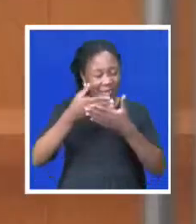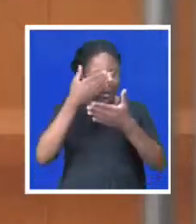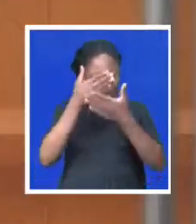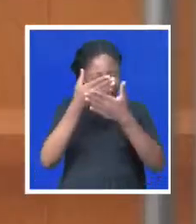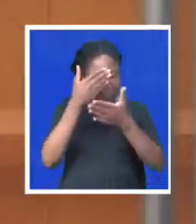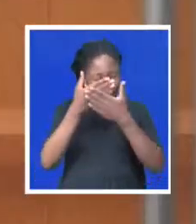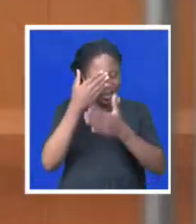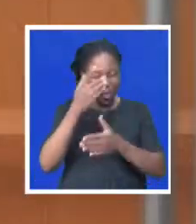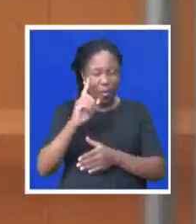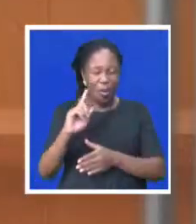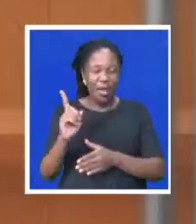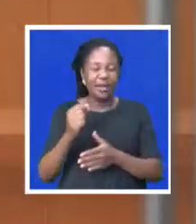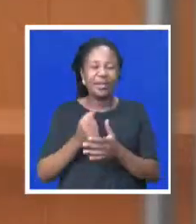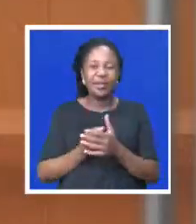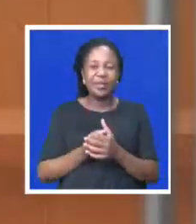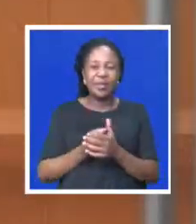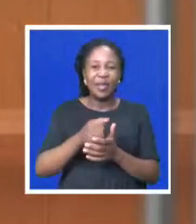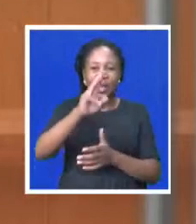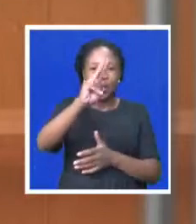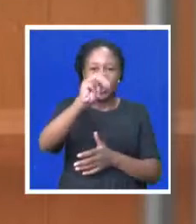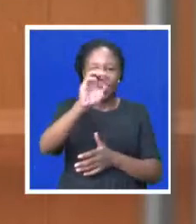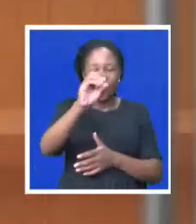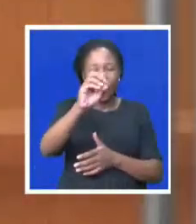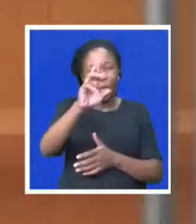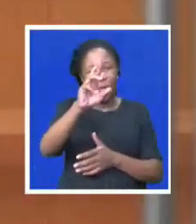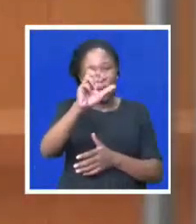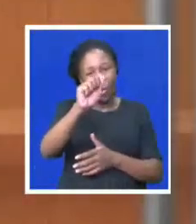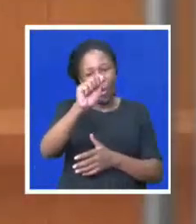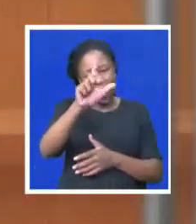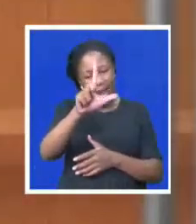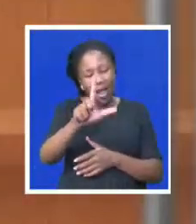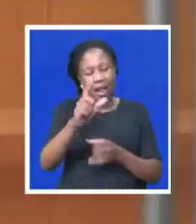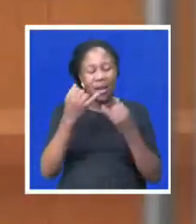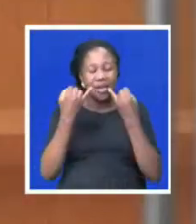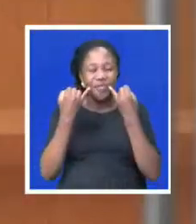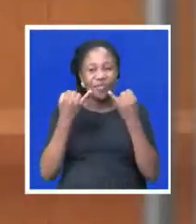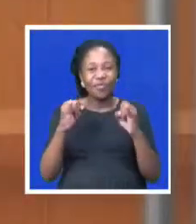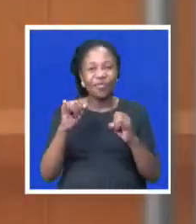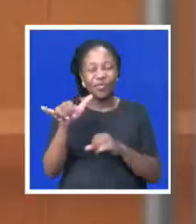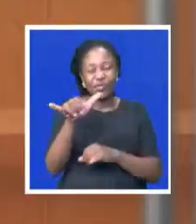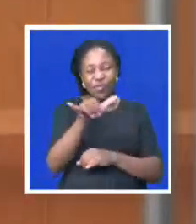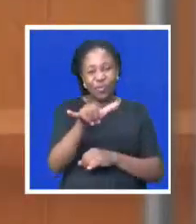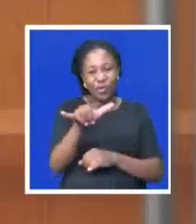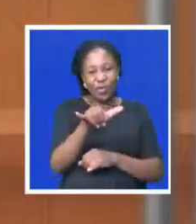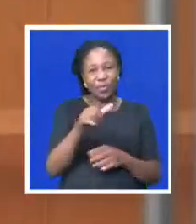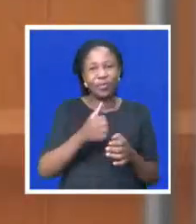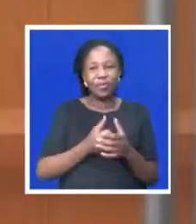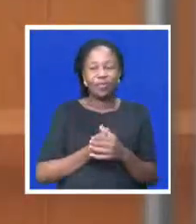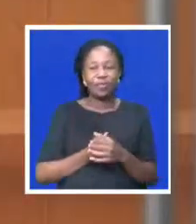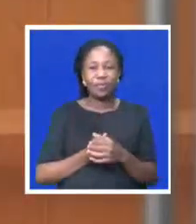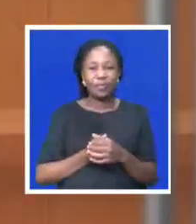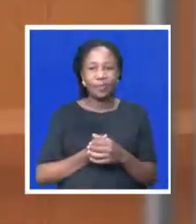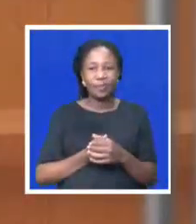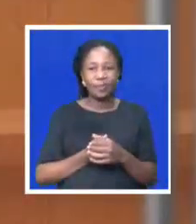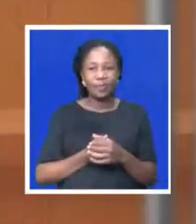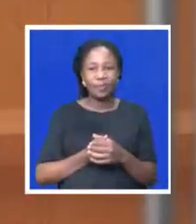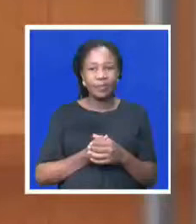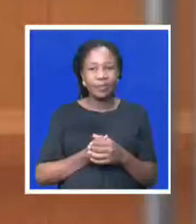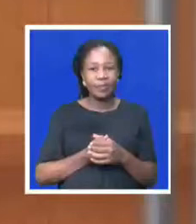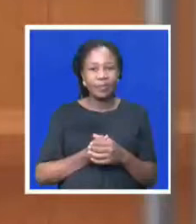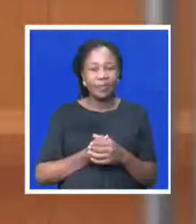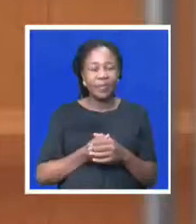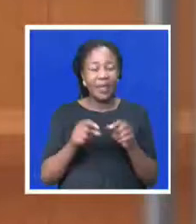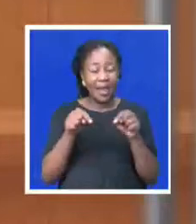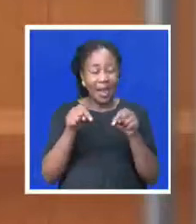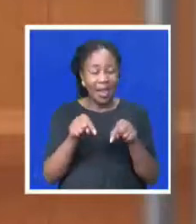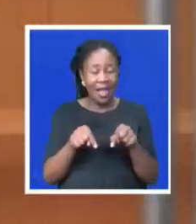the moral lesson? Or what is the message? So, dear Lena at home, you will agree with